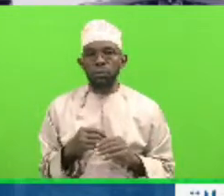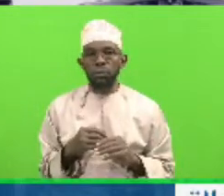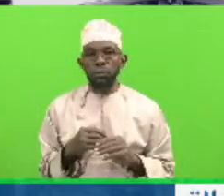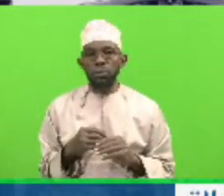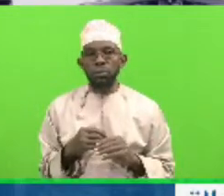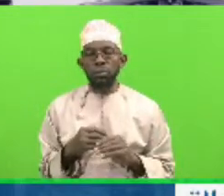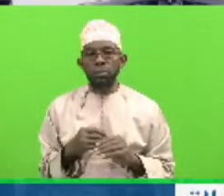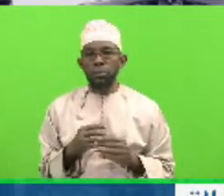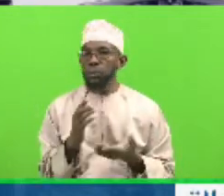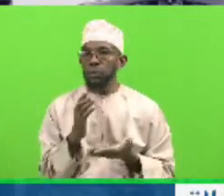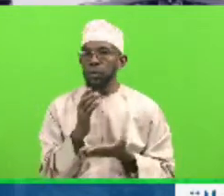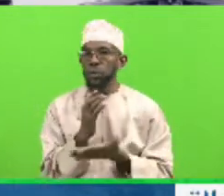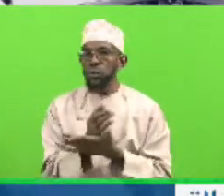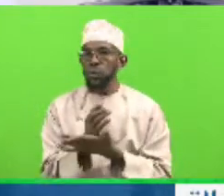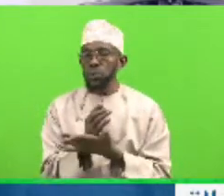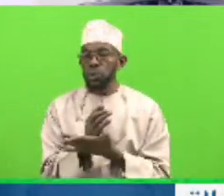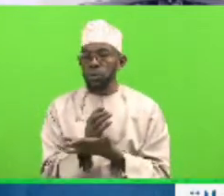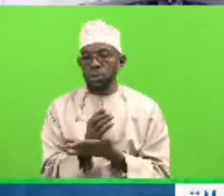Definitely,